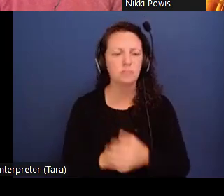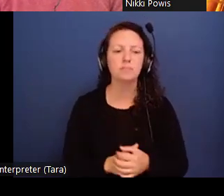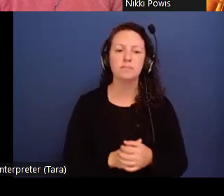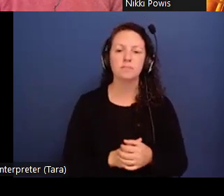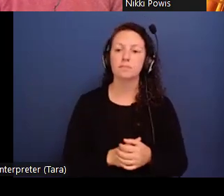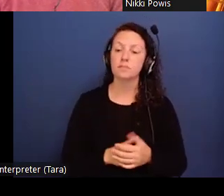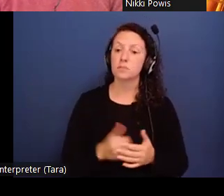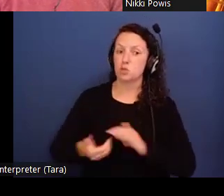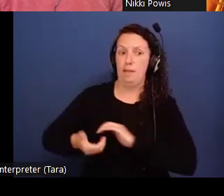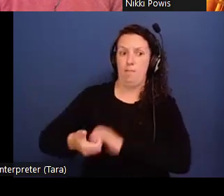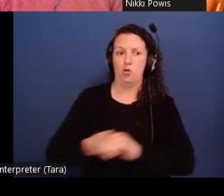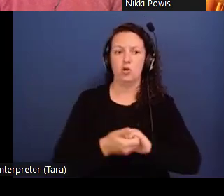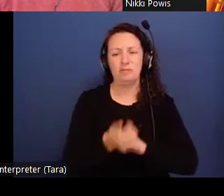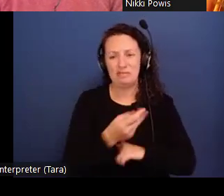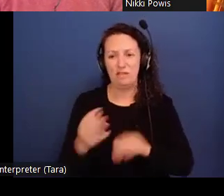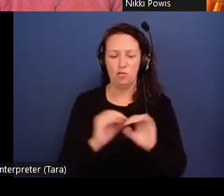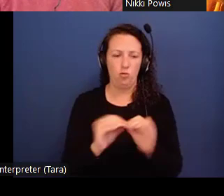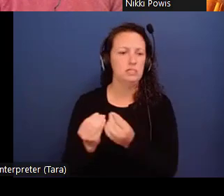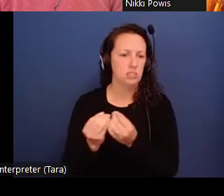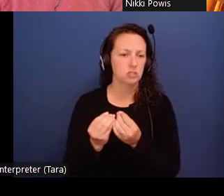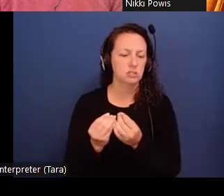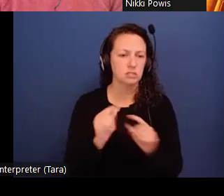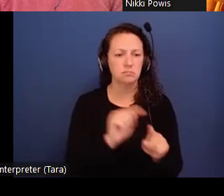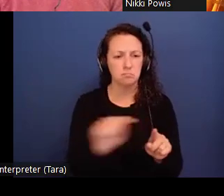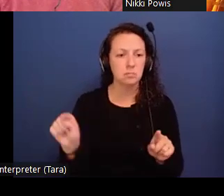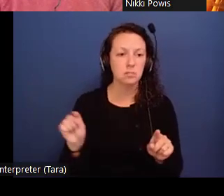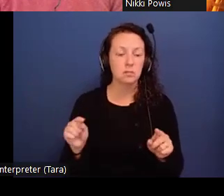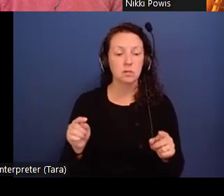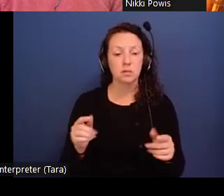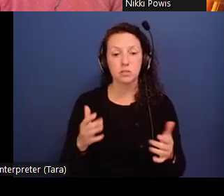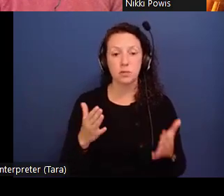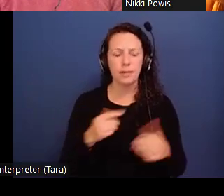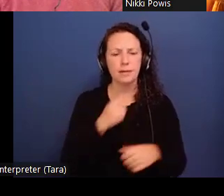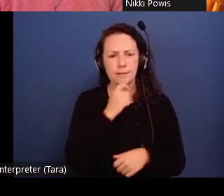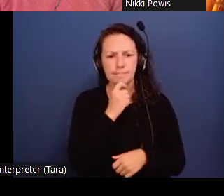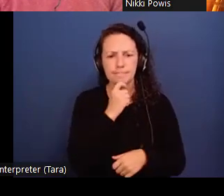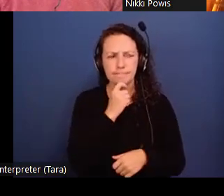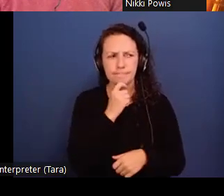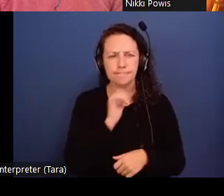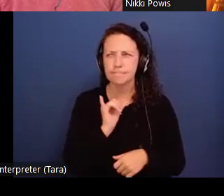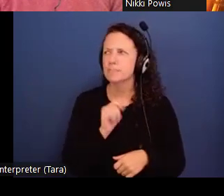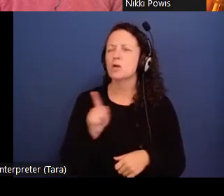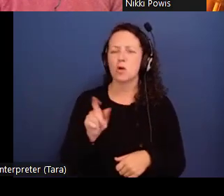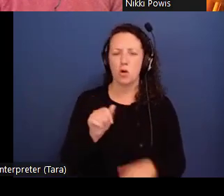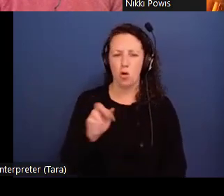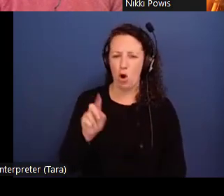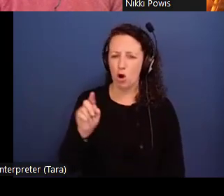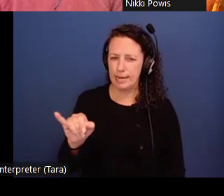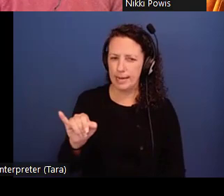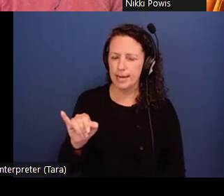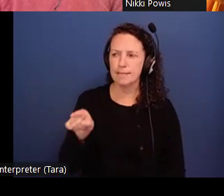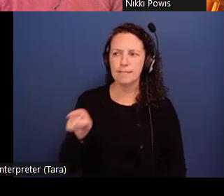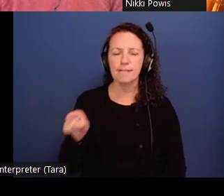many other organizations. So it might be that we might say, hey, Aarti's got something open right